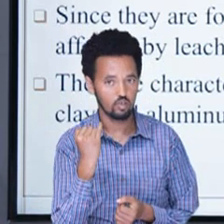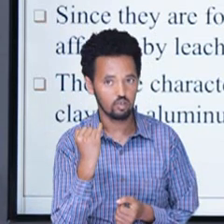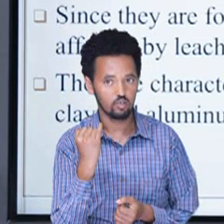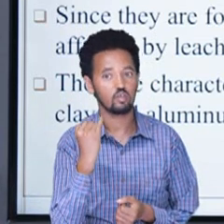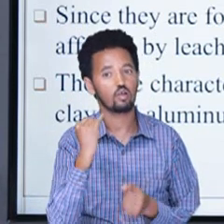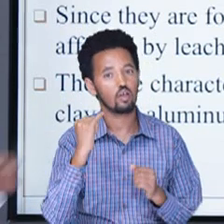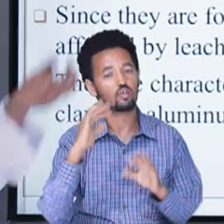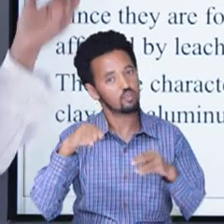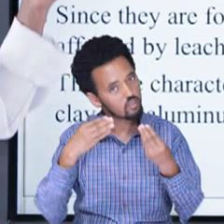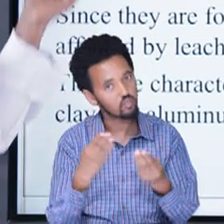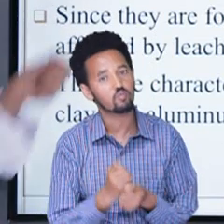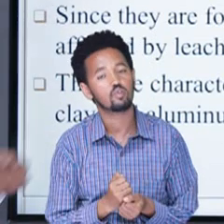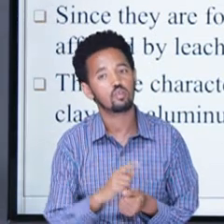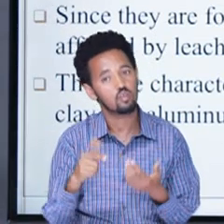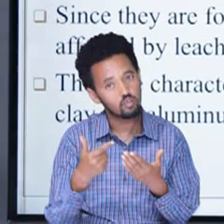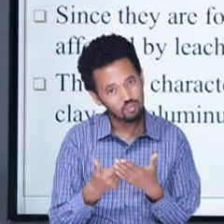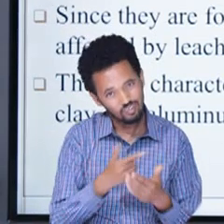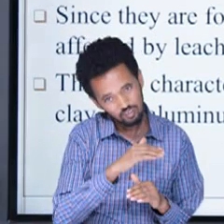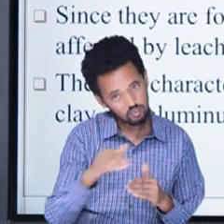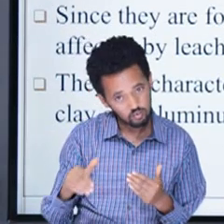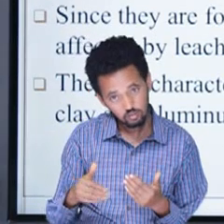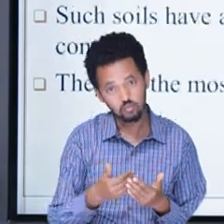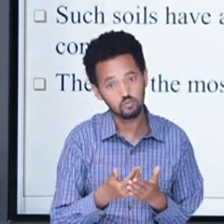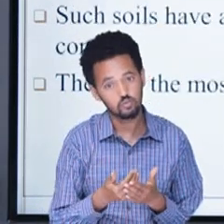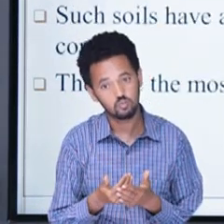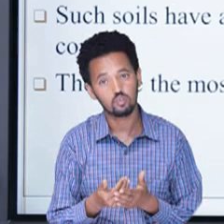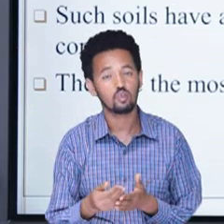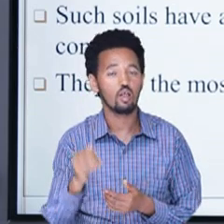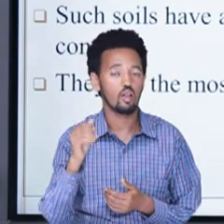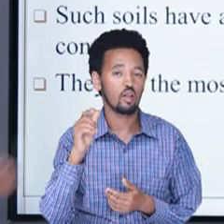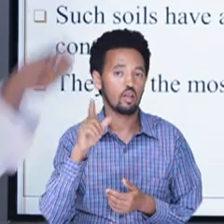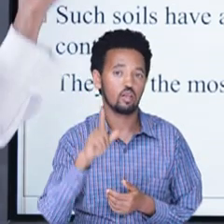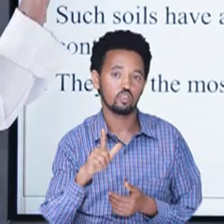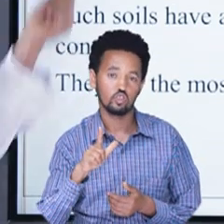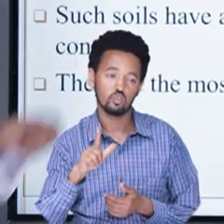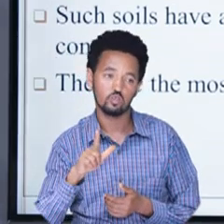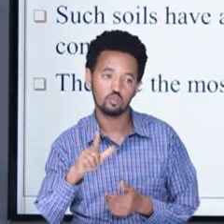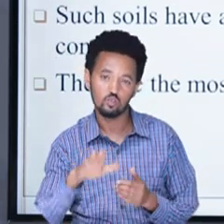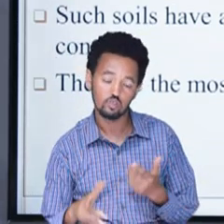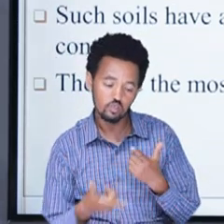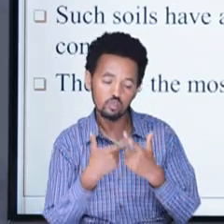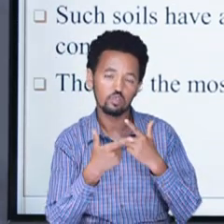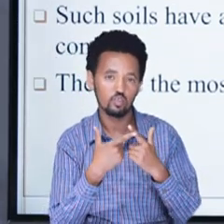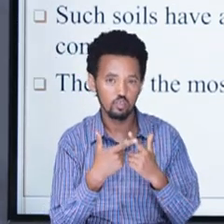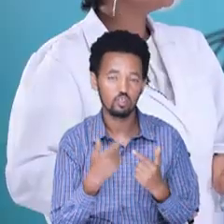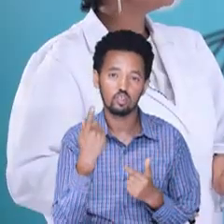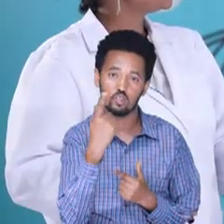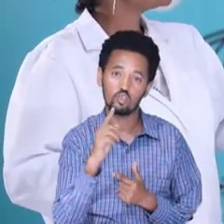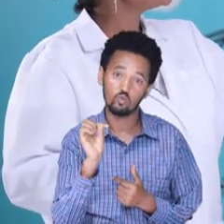aluminum. Generally, these soil are leached soil. The second soil is netto